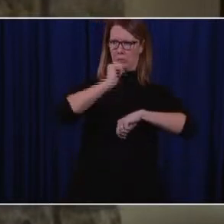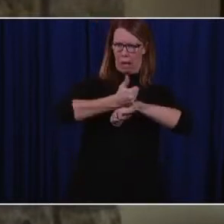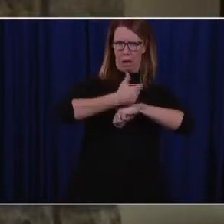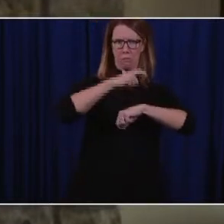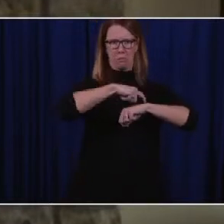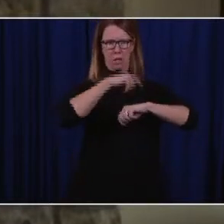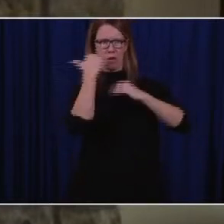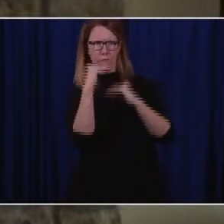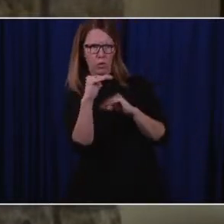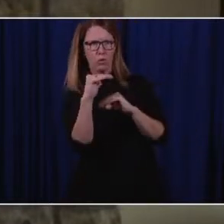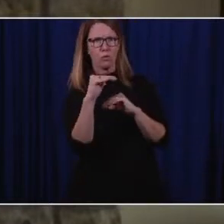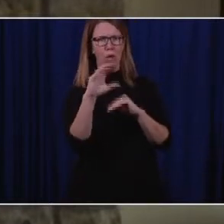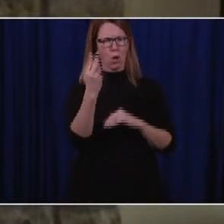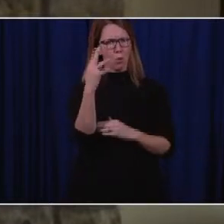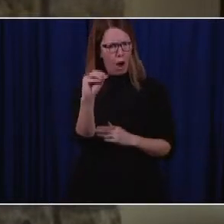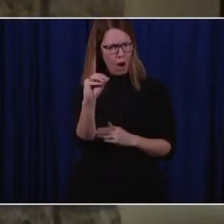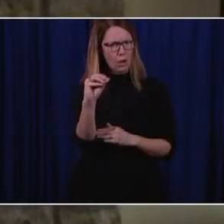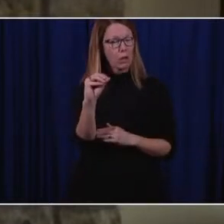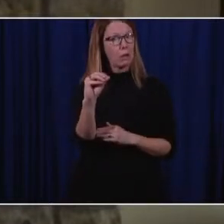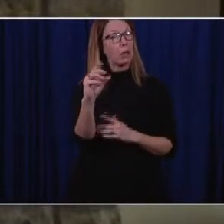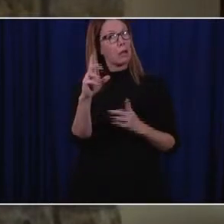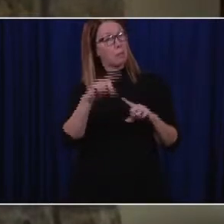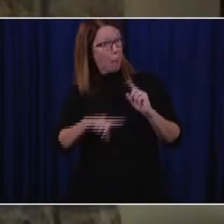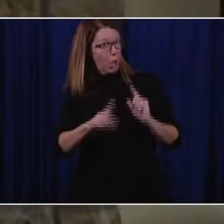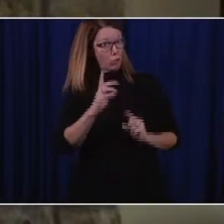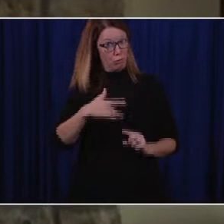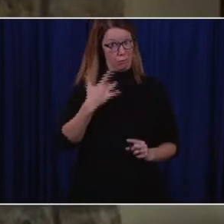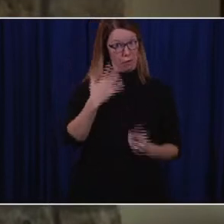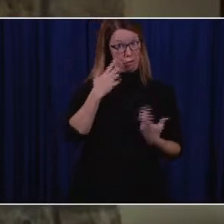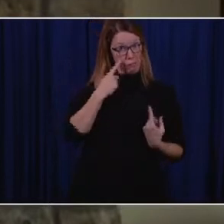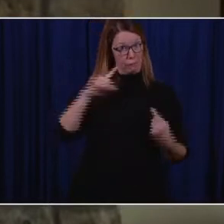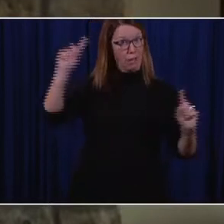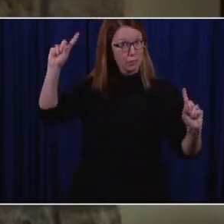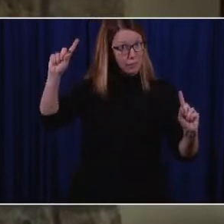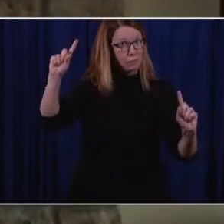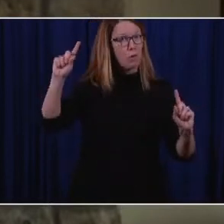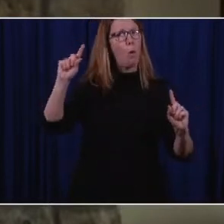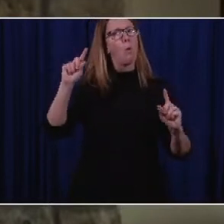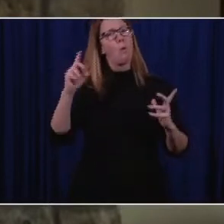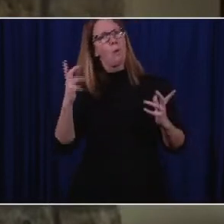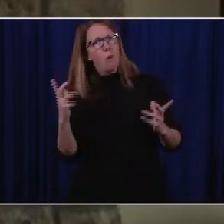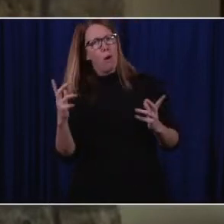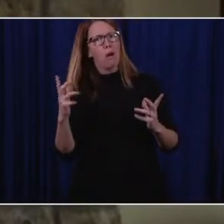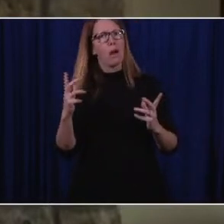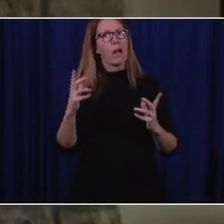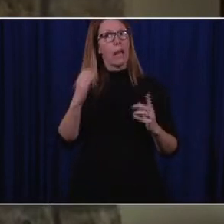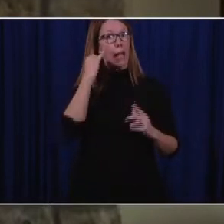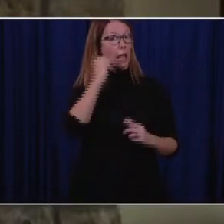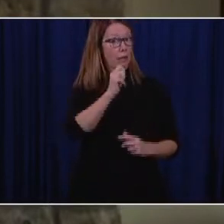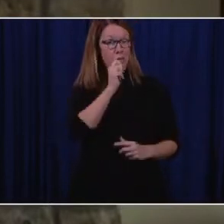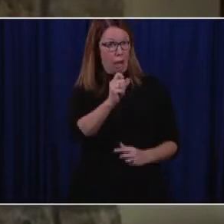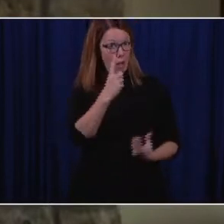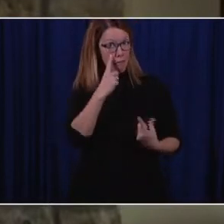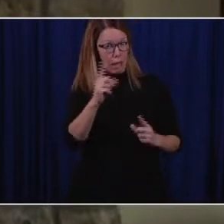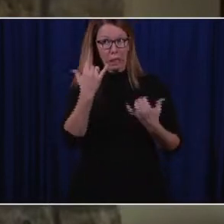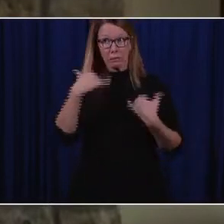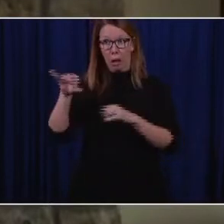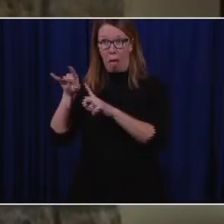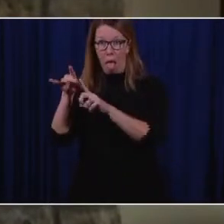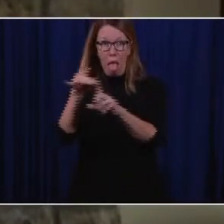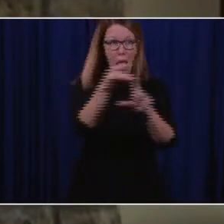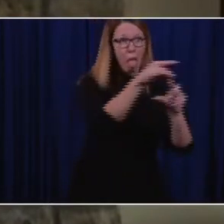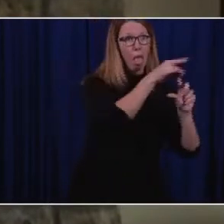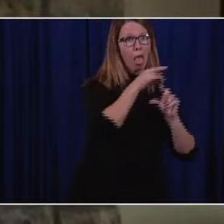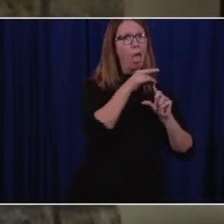there's really a lot of question about if they're effective, that instead of curtailing or getting to the results that you want, that often people are condensed into